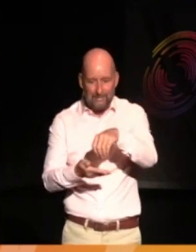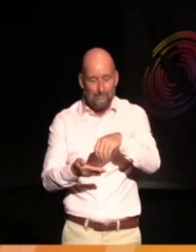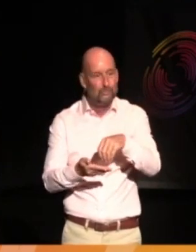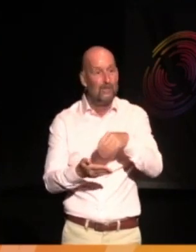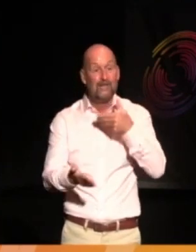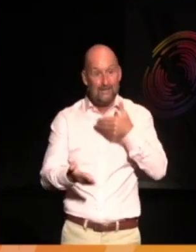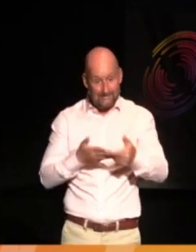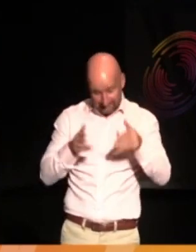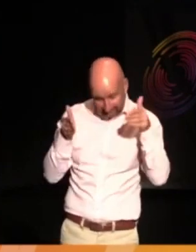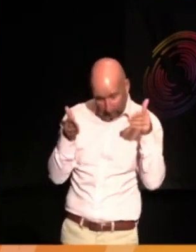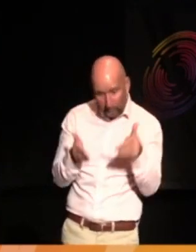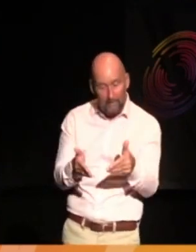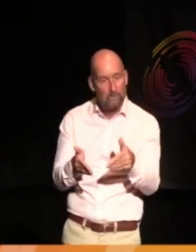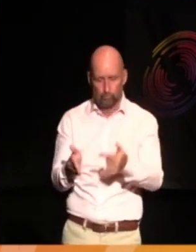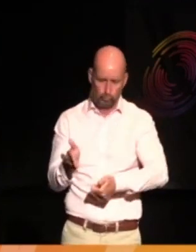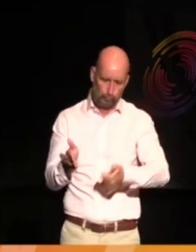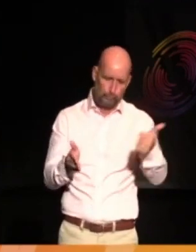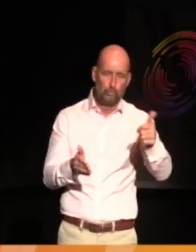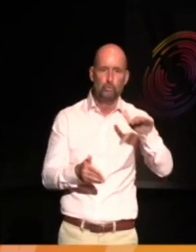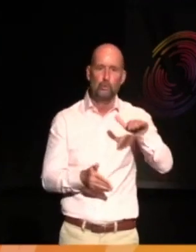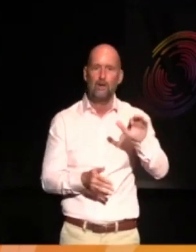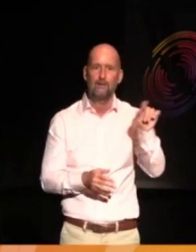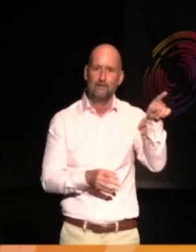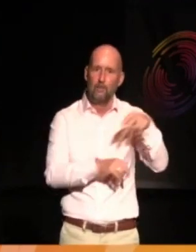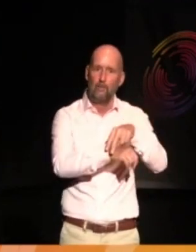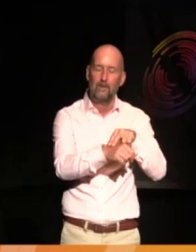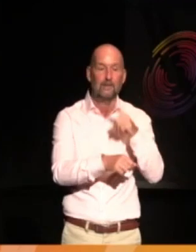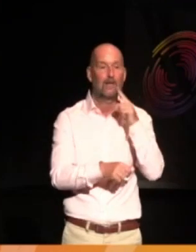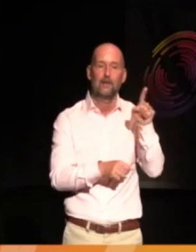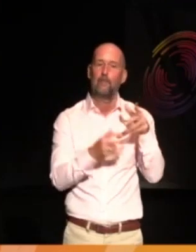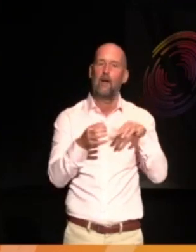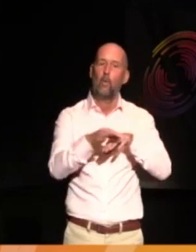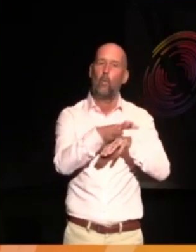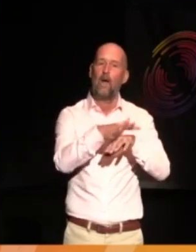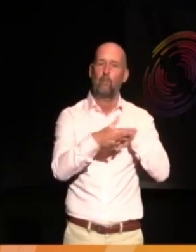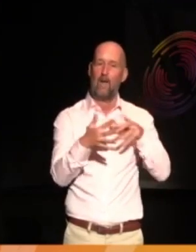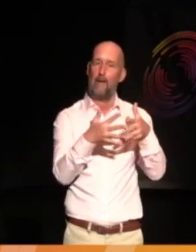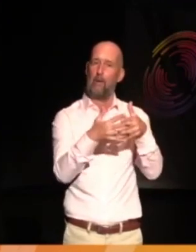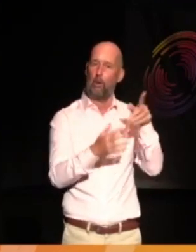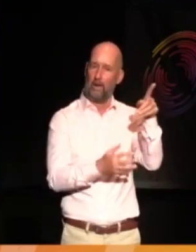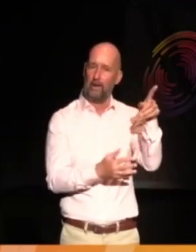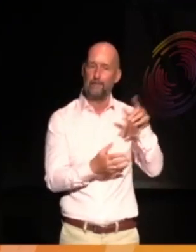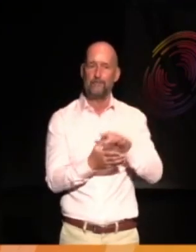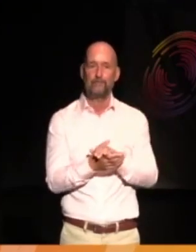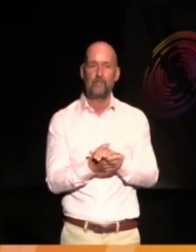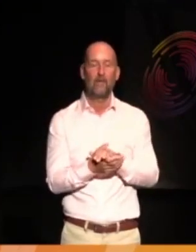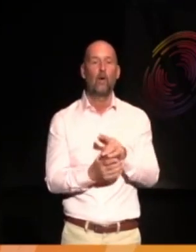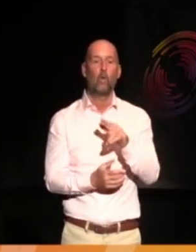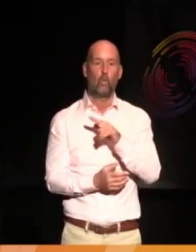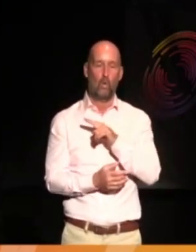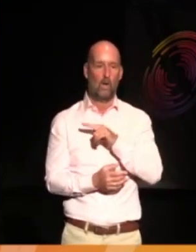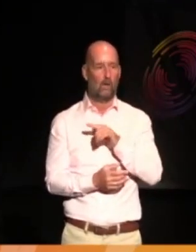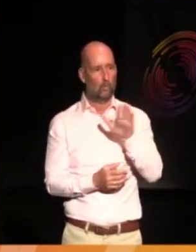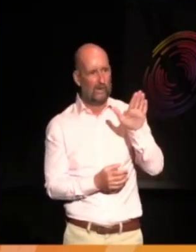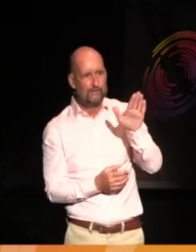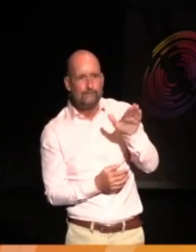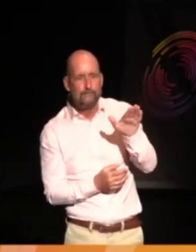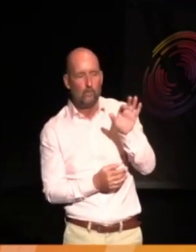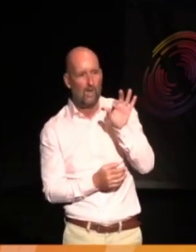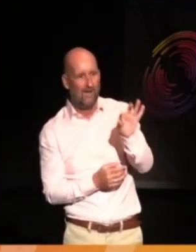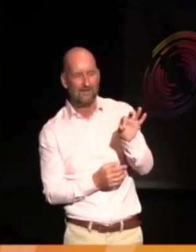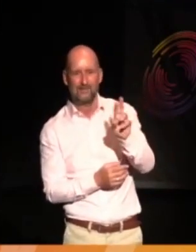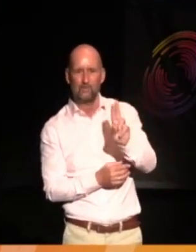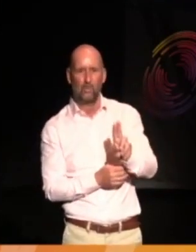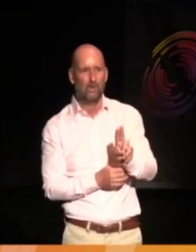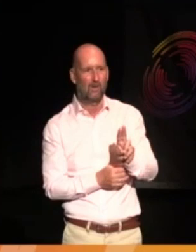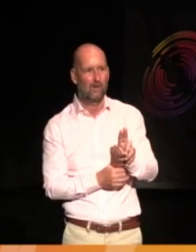it. And I said to my wife, who's American, because we made a representation to the school,